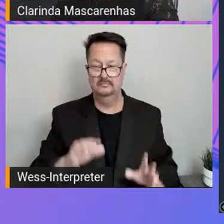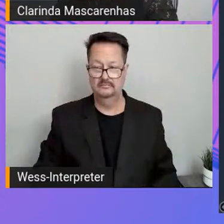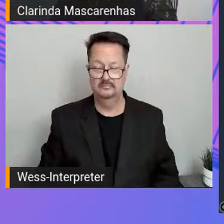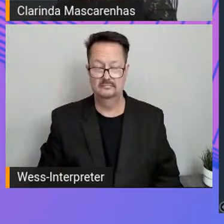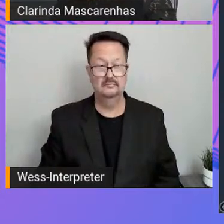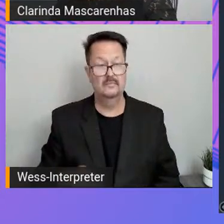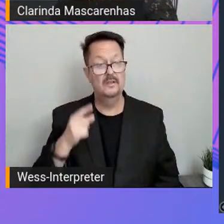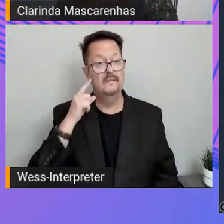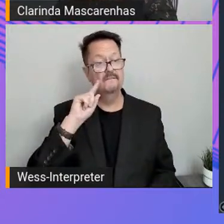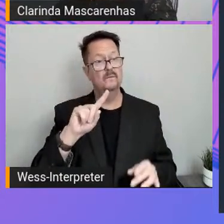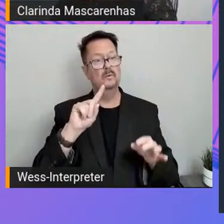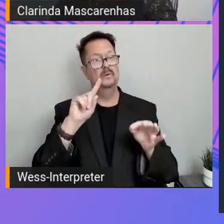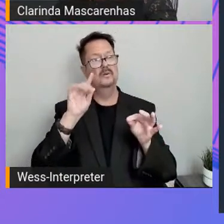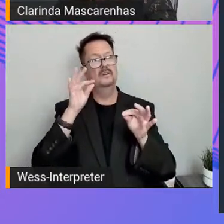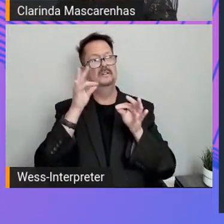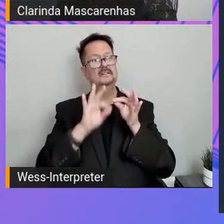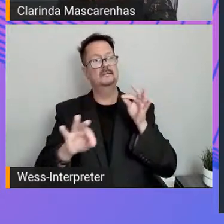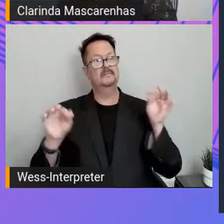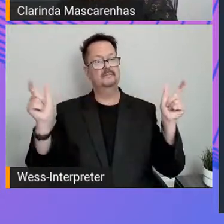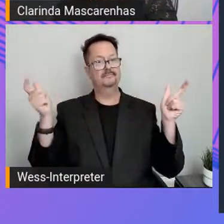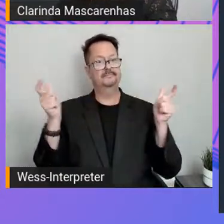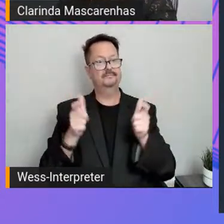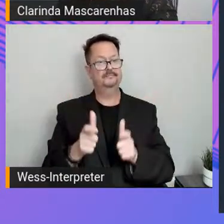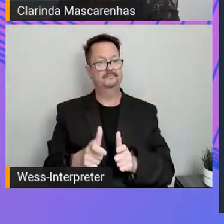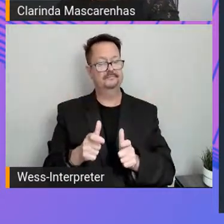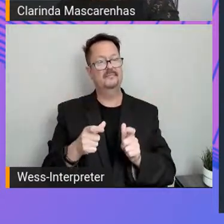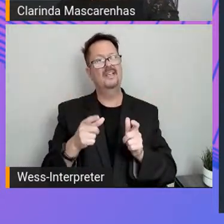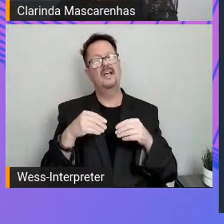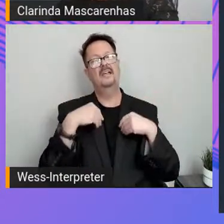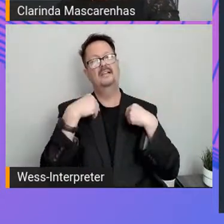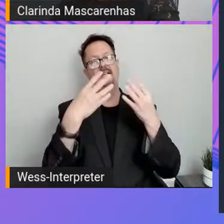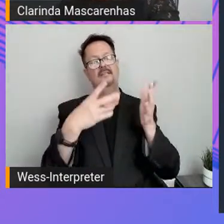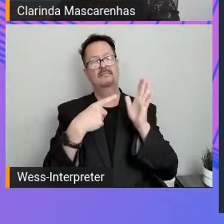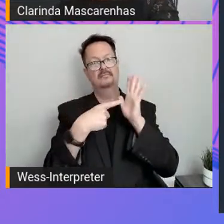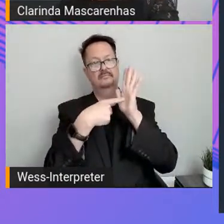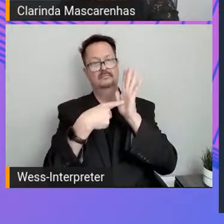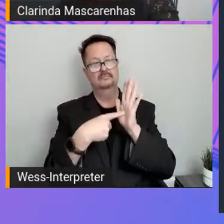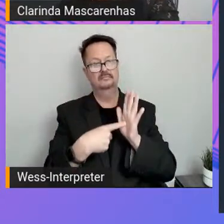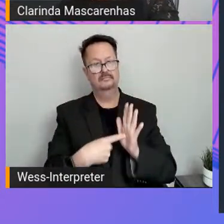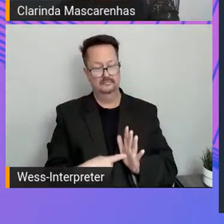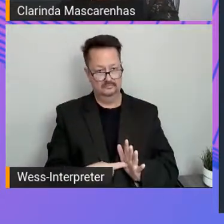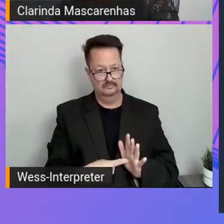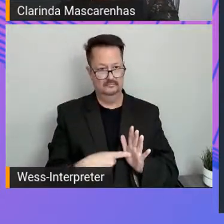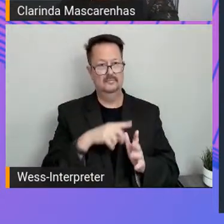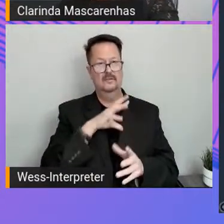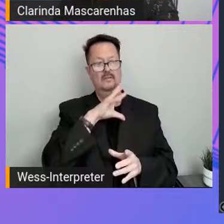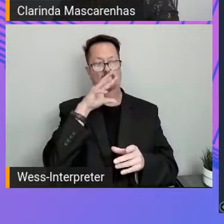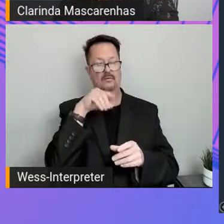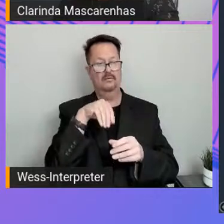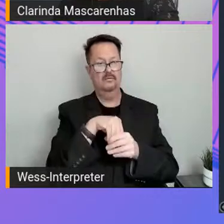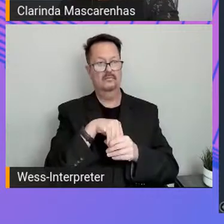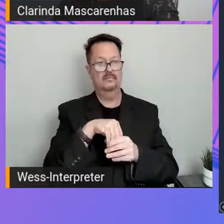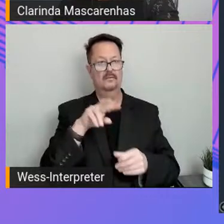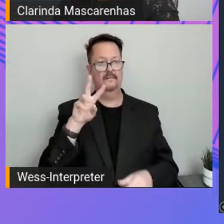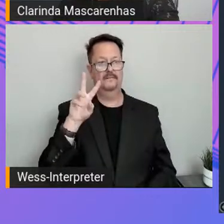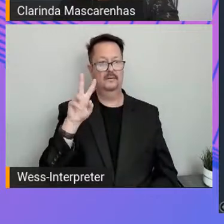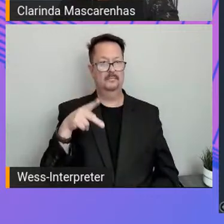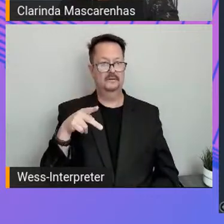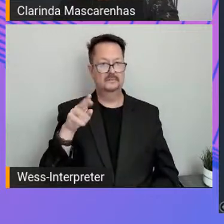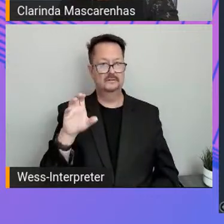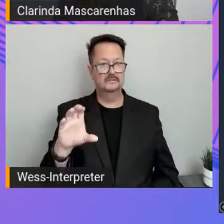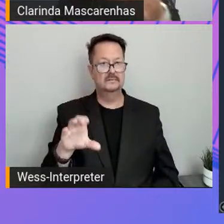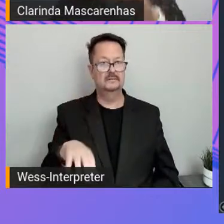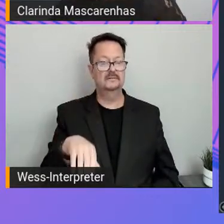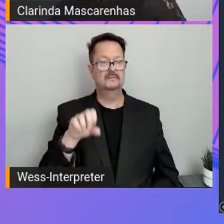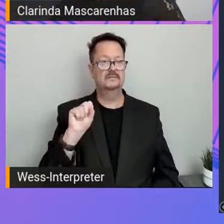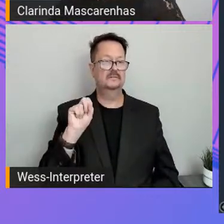For simplification purpose, I pre-created a couple resources in my account, which includes the VPC, the subnets,